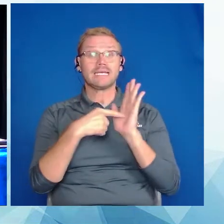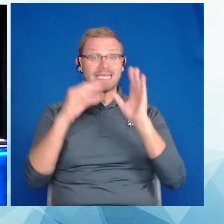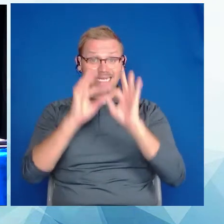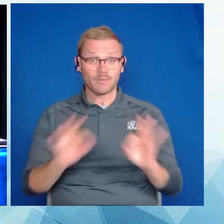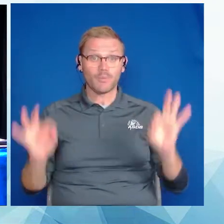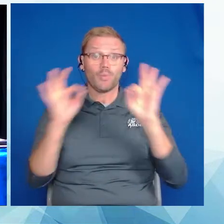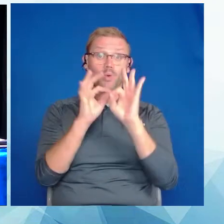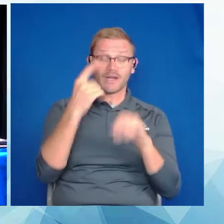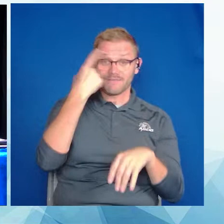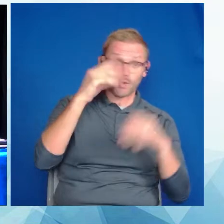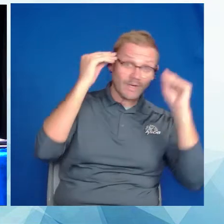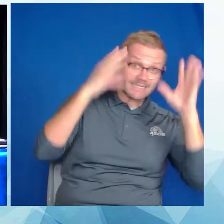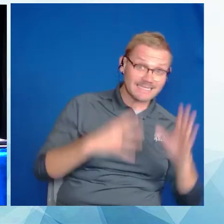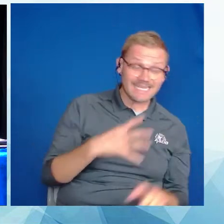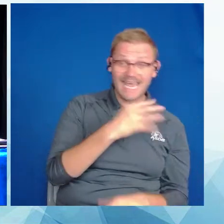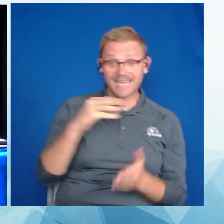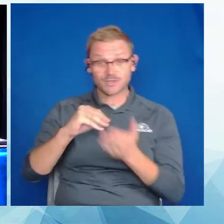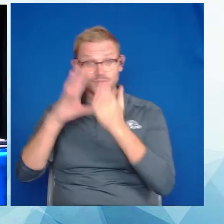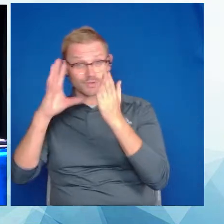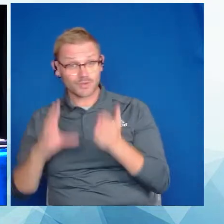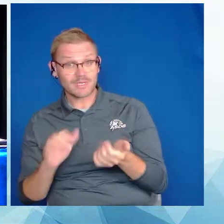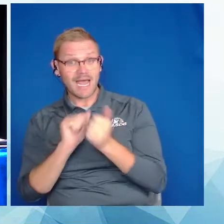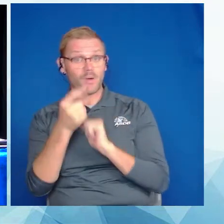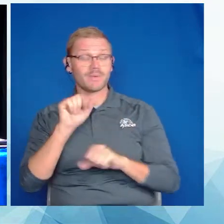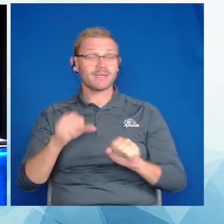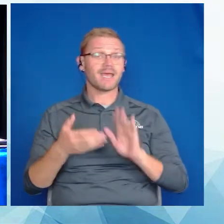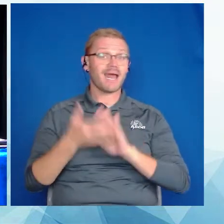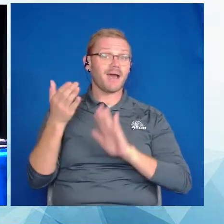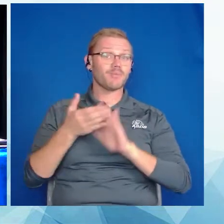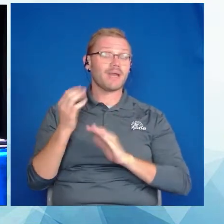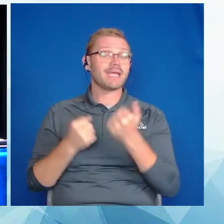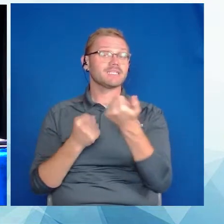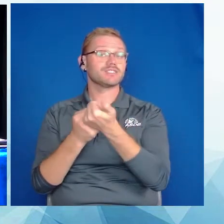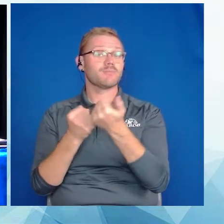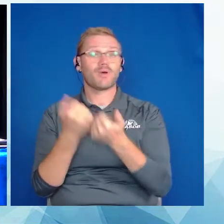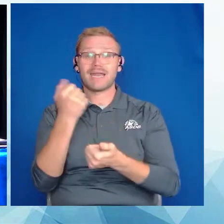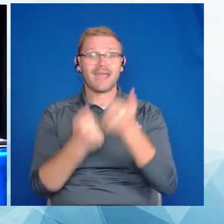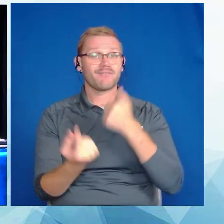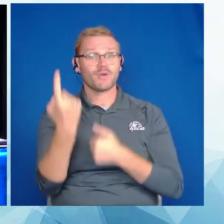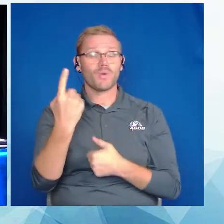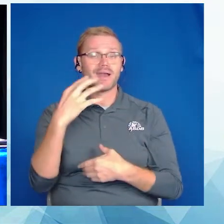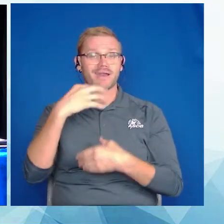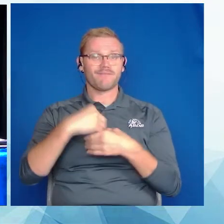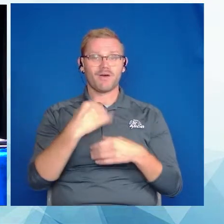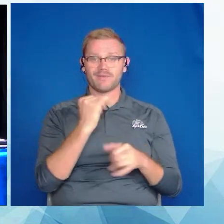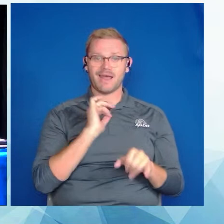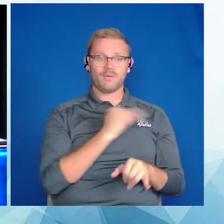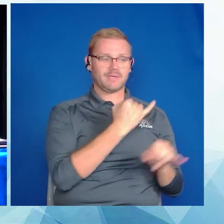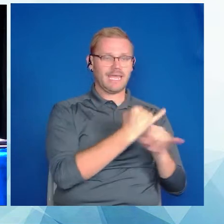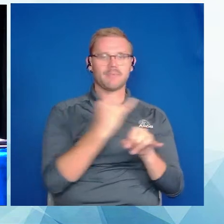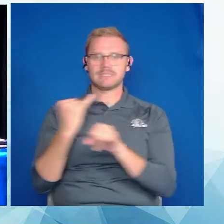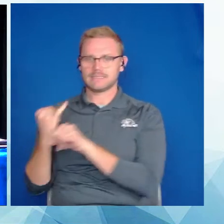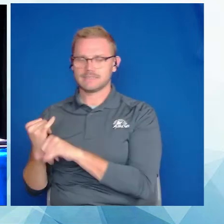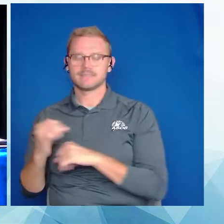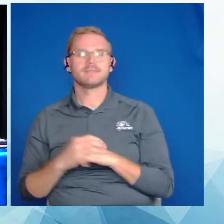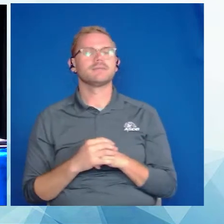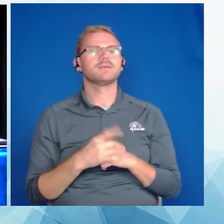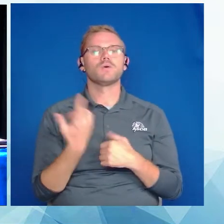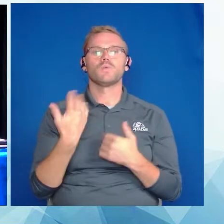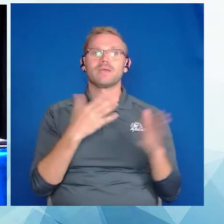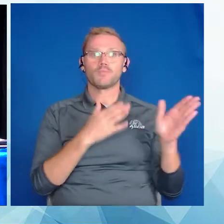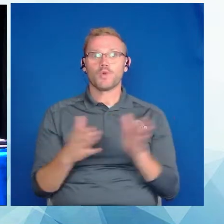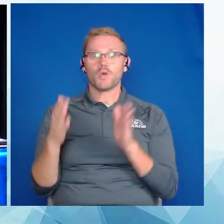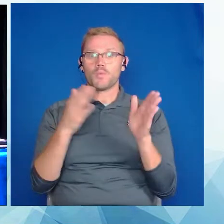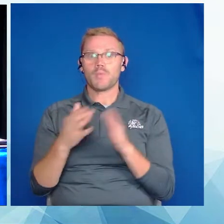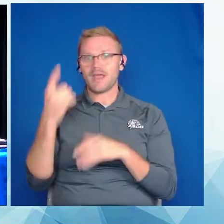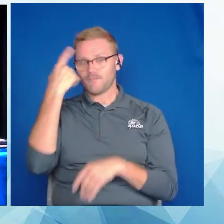and students and how we can operate and support everyone within our campuses. While we prepare for